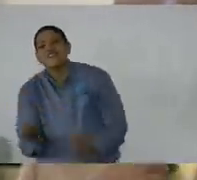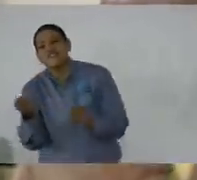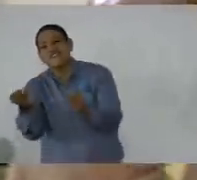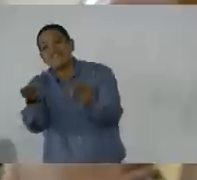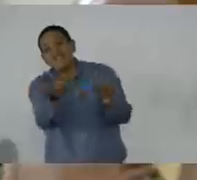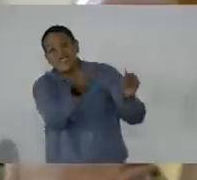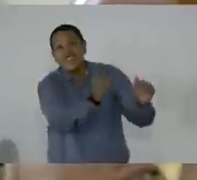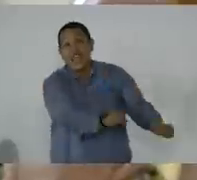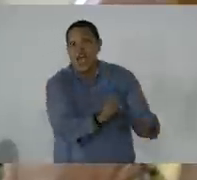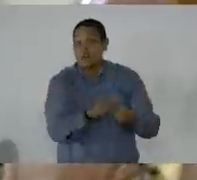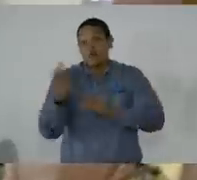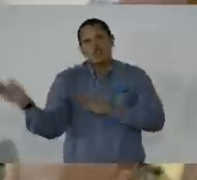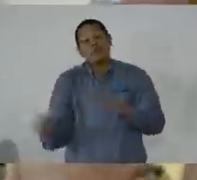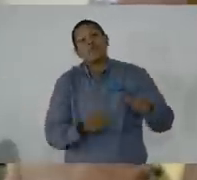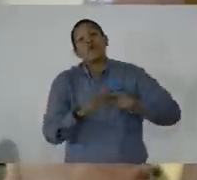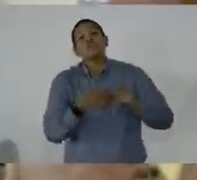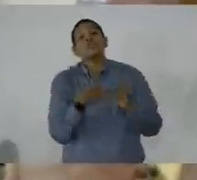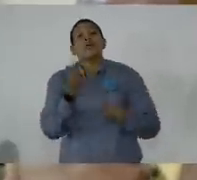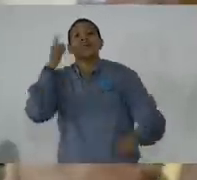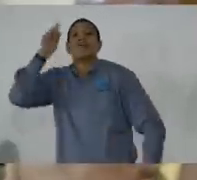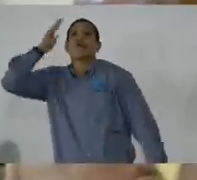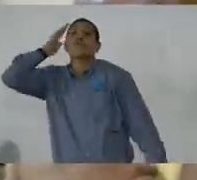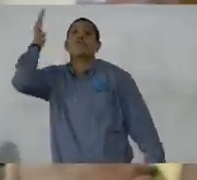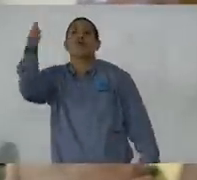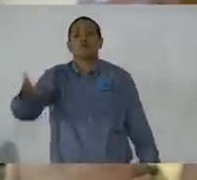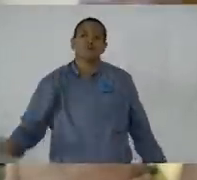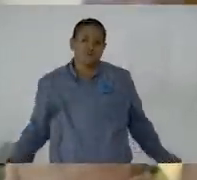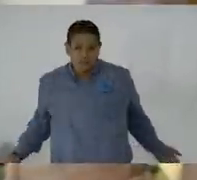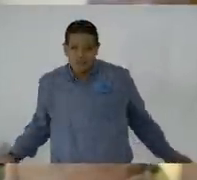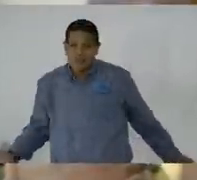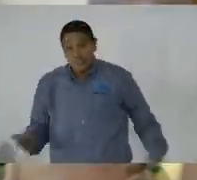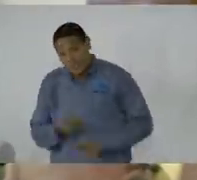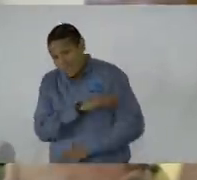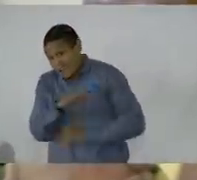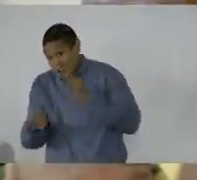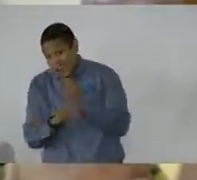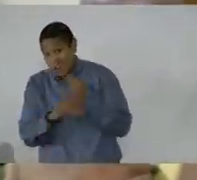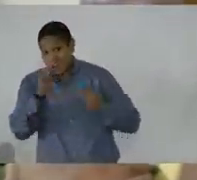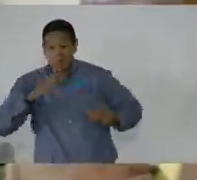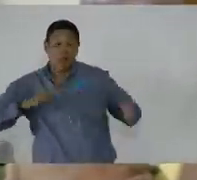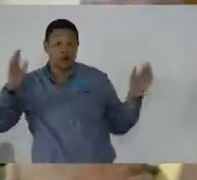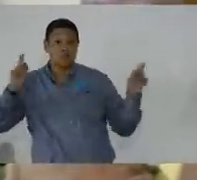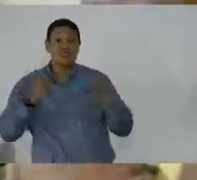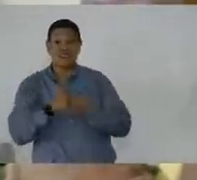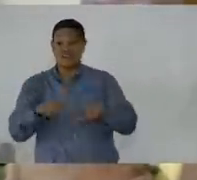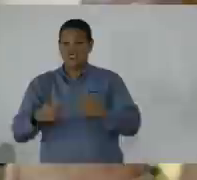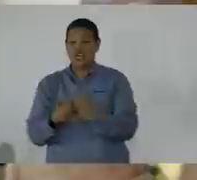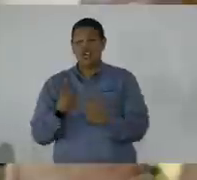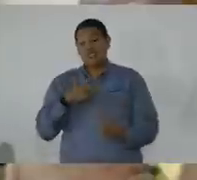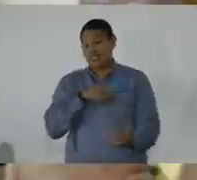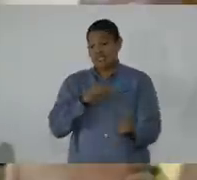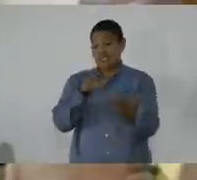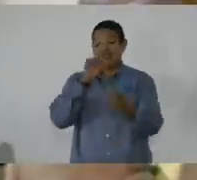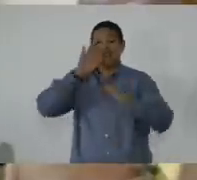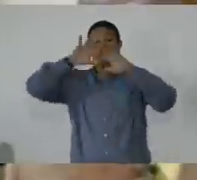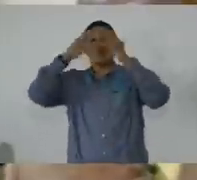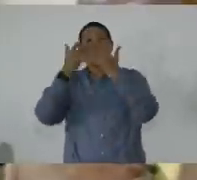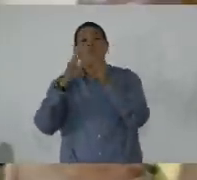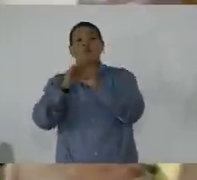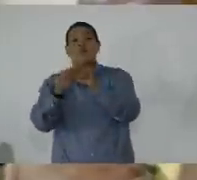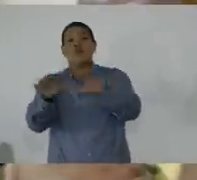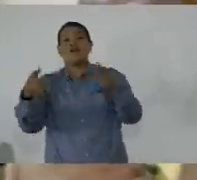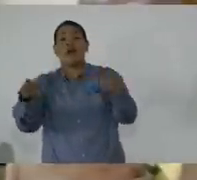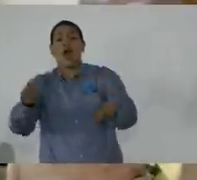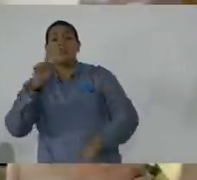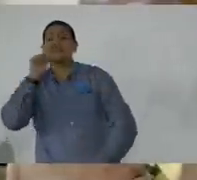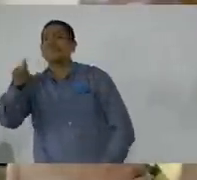prepare this country for what is to come. Madam Speaker, The challenges presented by the global pandemic